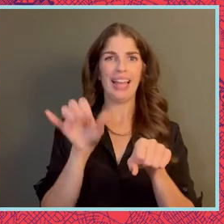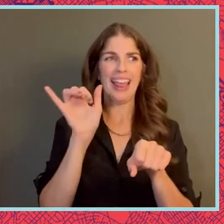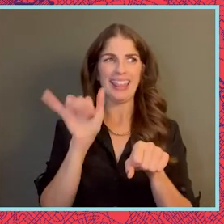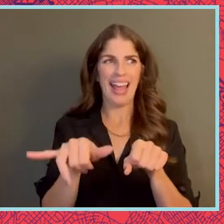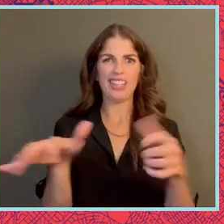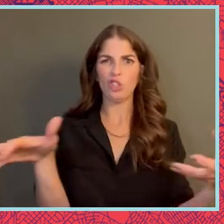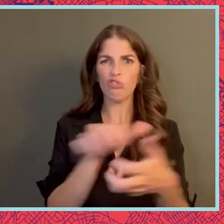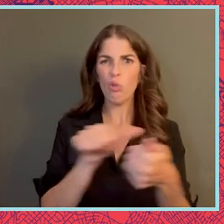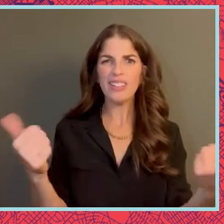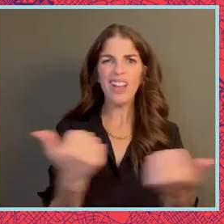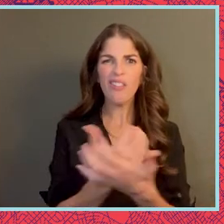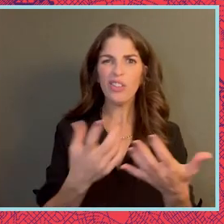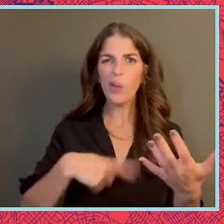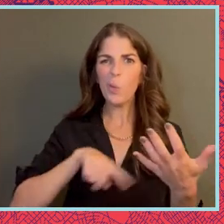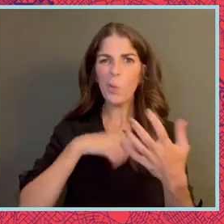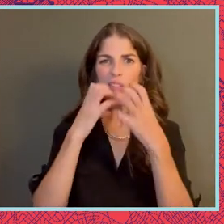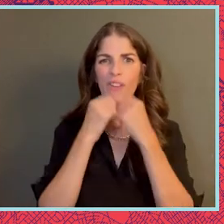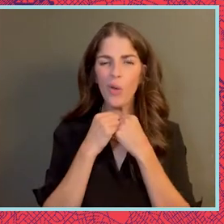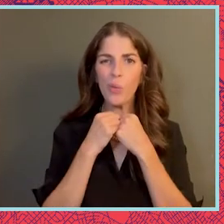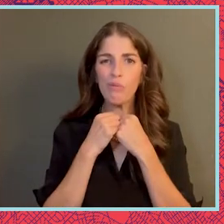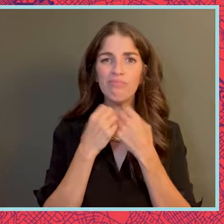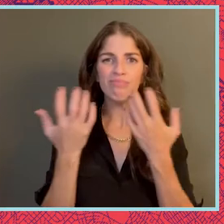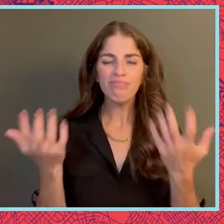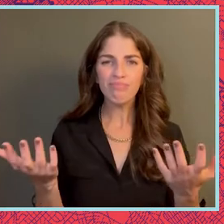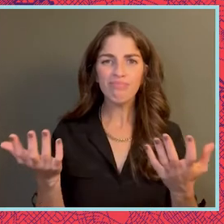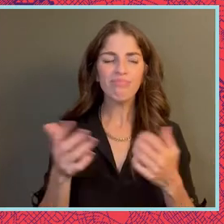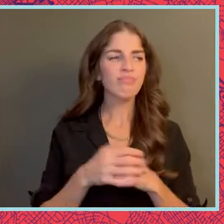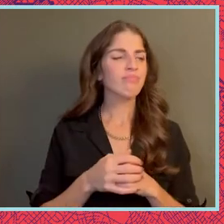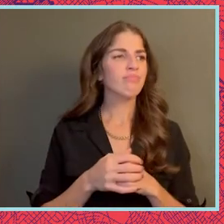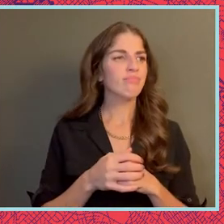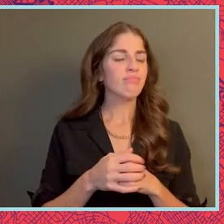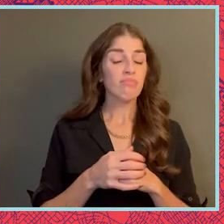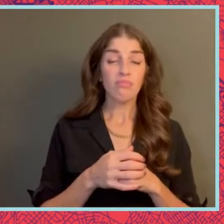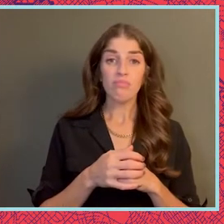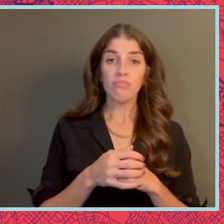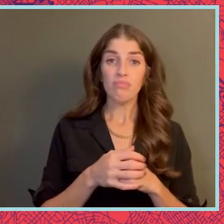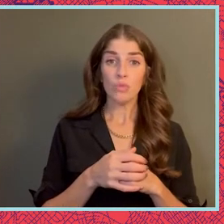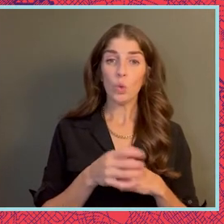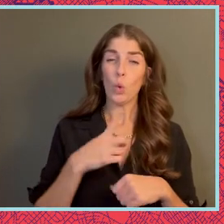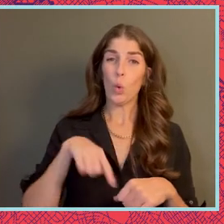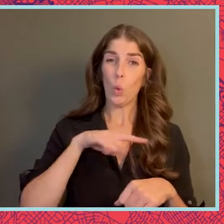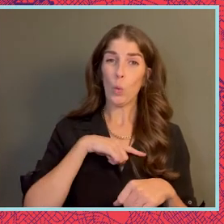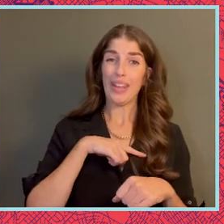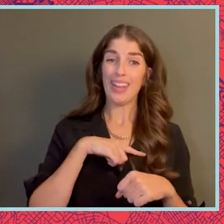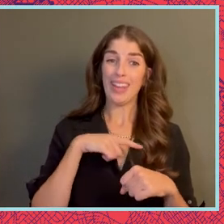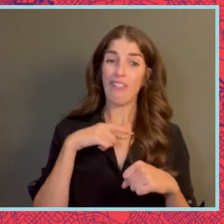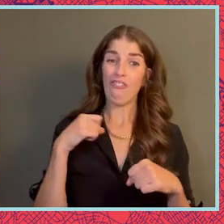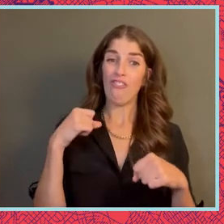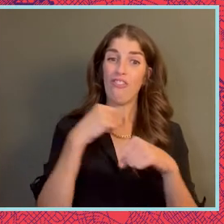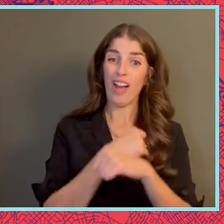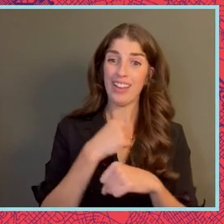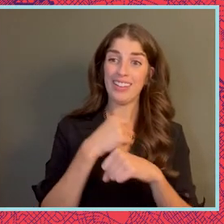value. And so, you know, a lot of our battles, you know, are